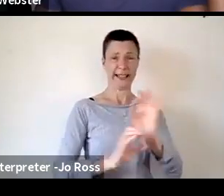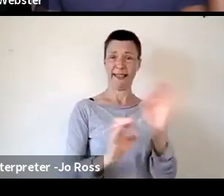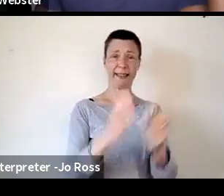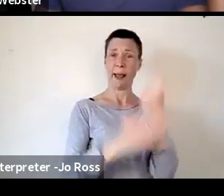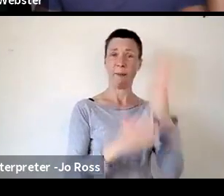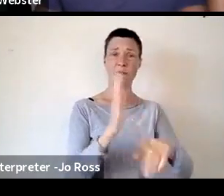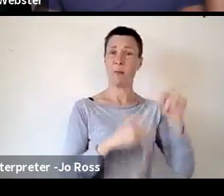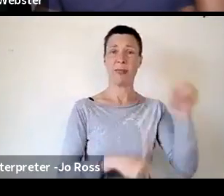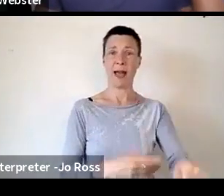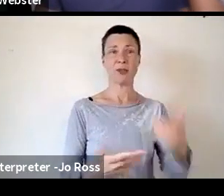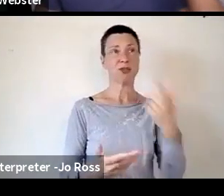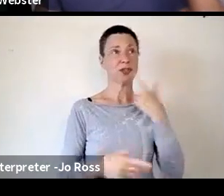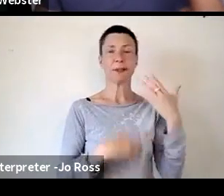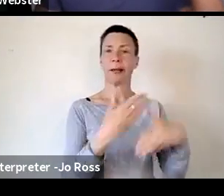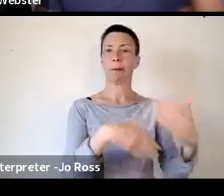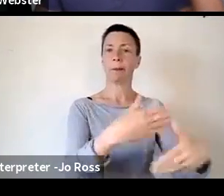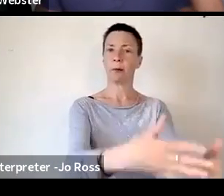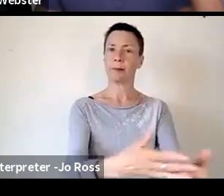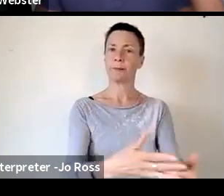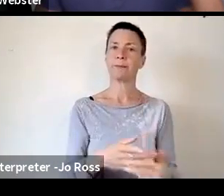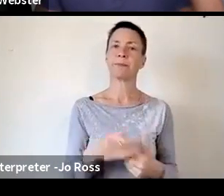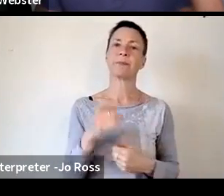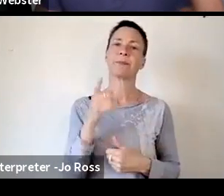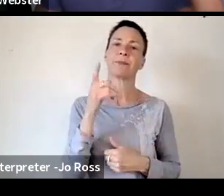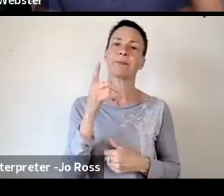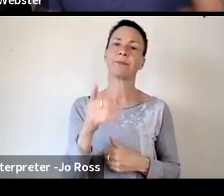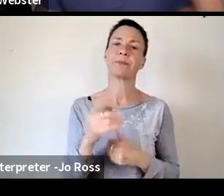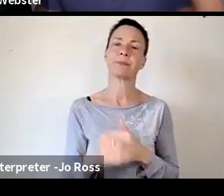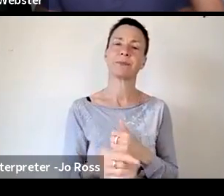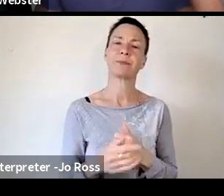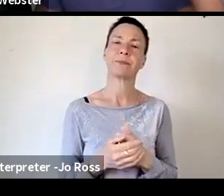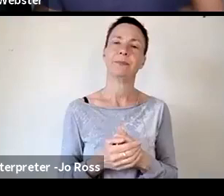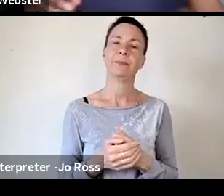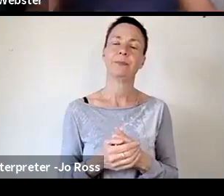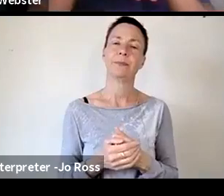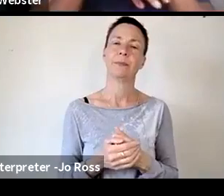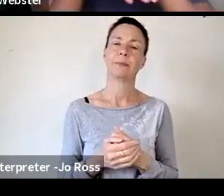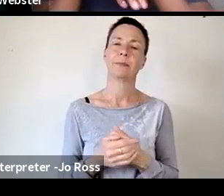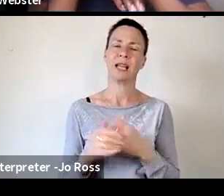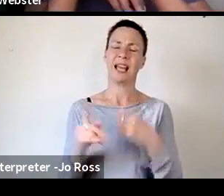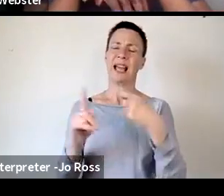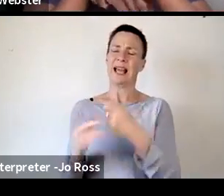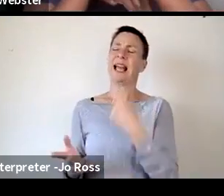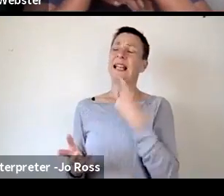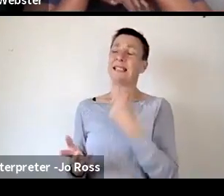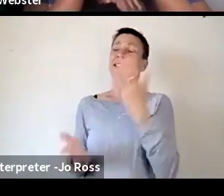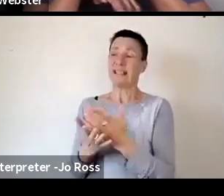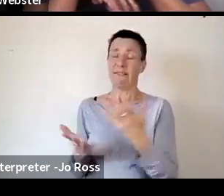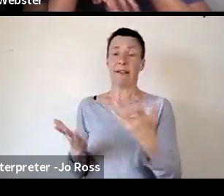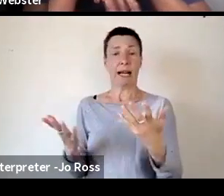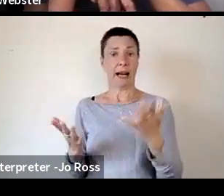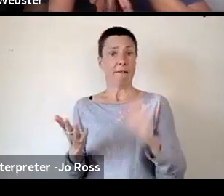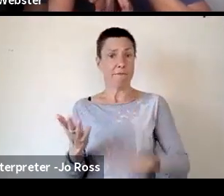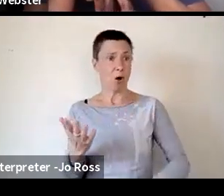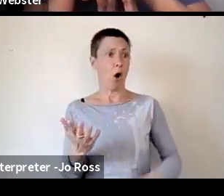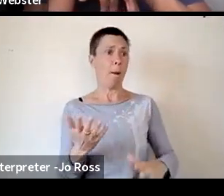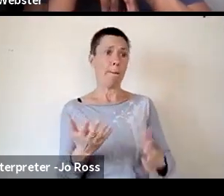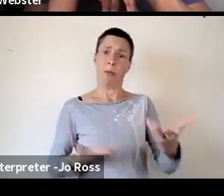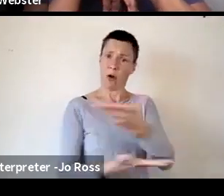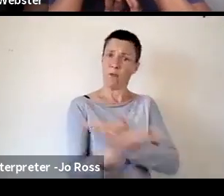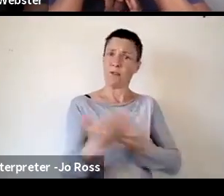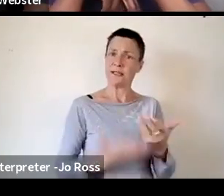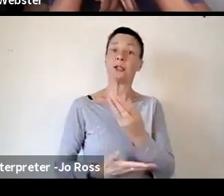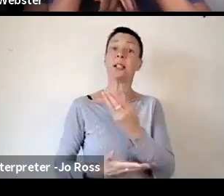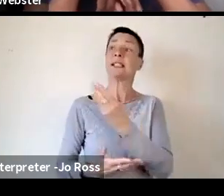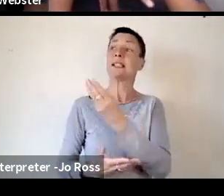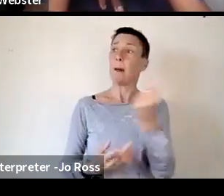it's definitely felt from where we're sitting anyway that it's a conversation where things have happened over the years before, where there have been nods